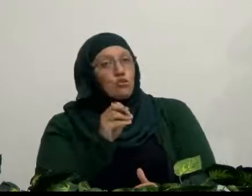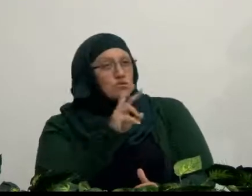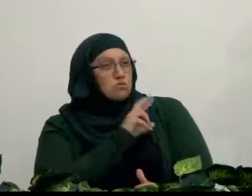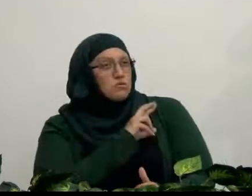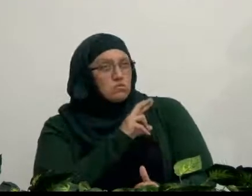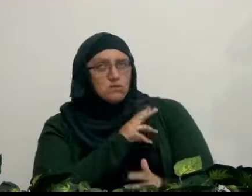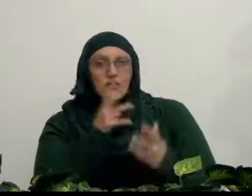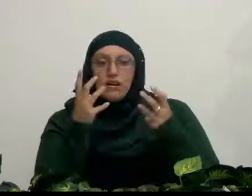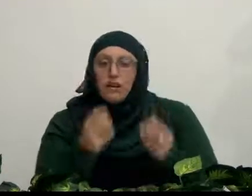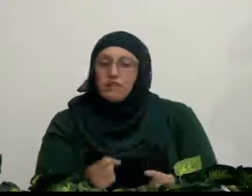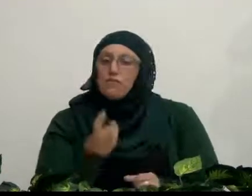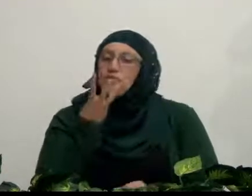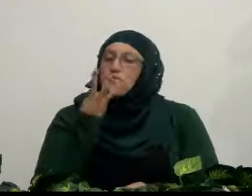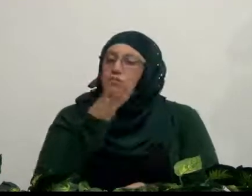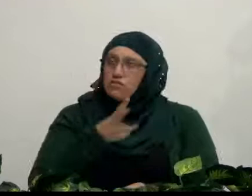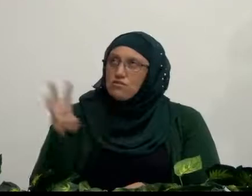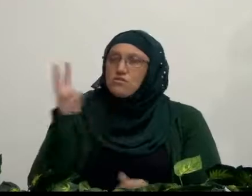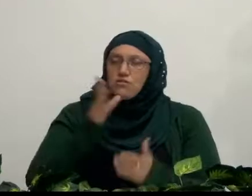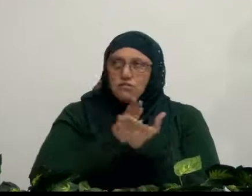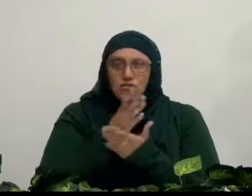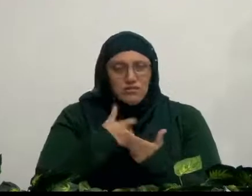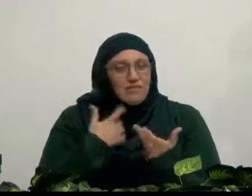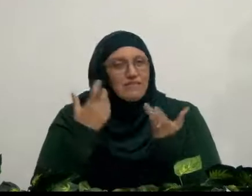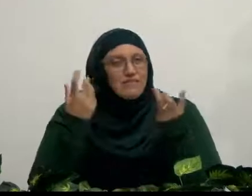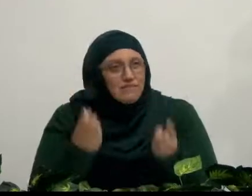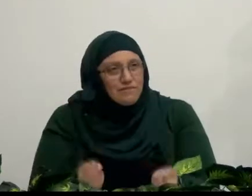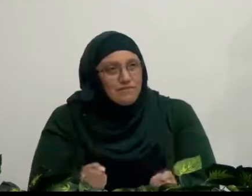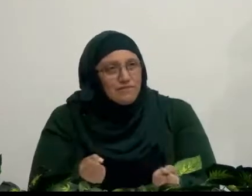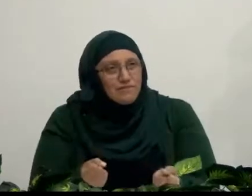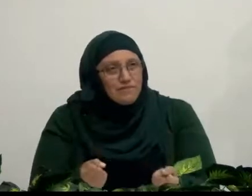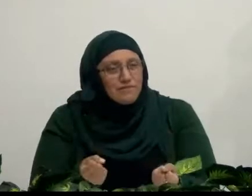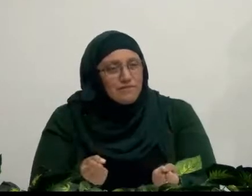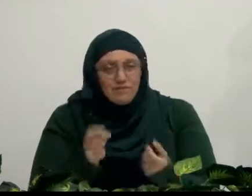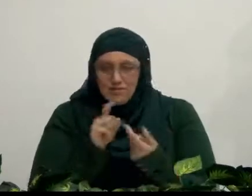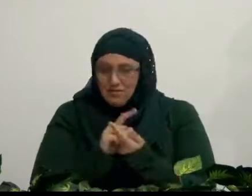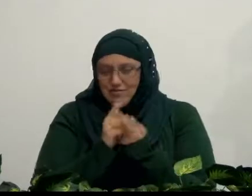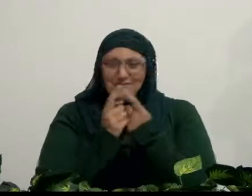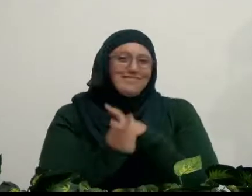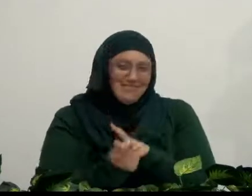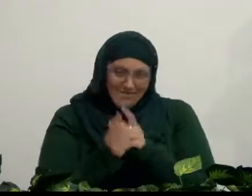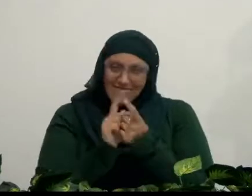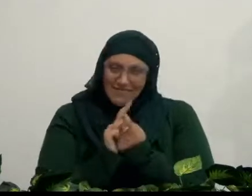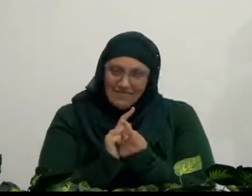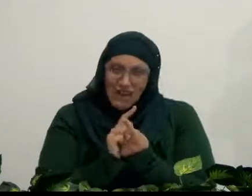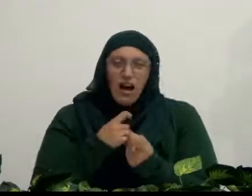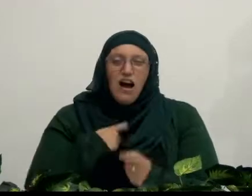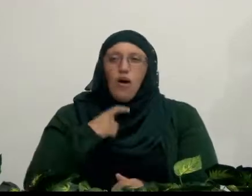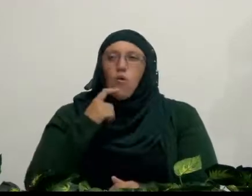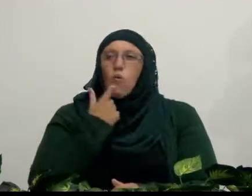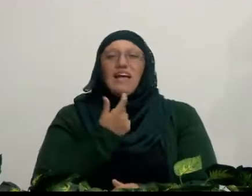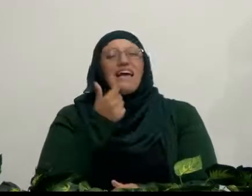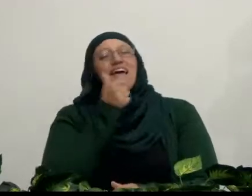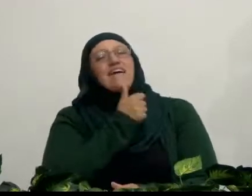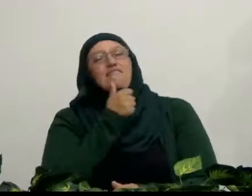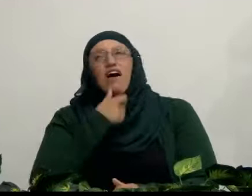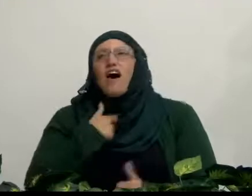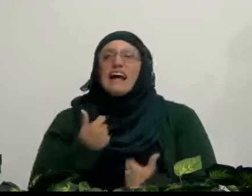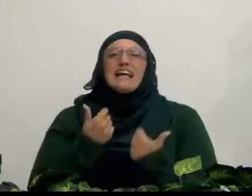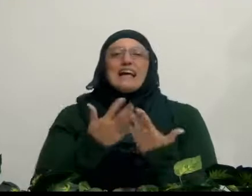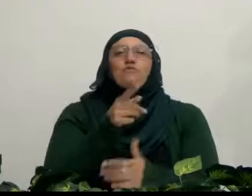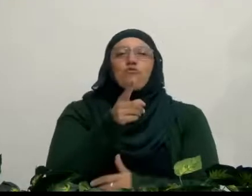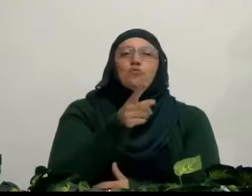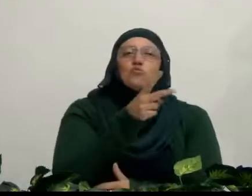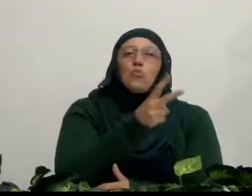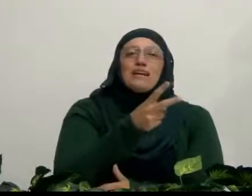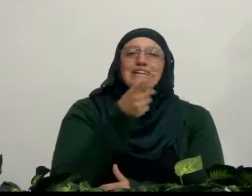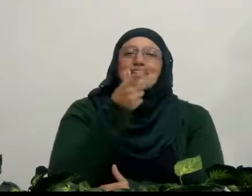and rights that I have upon you, responsibilities that you have, and vice versa, I forfeit 27 of them